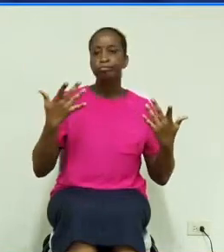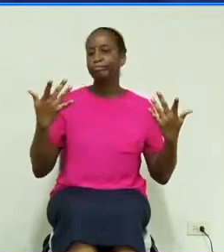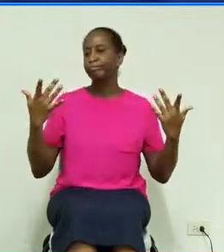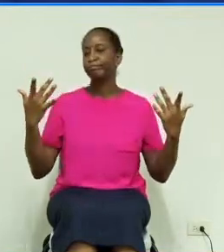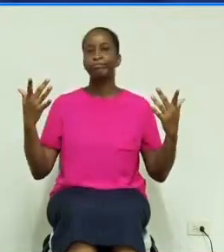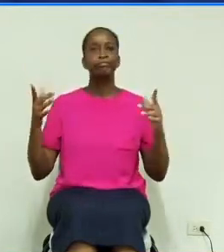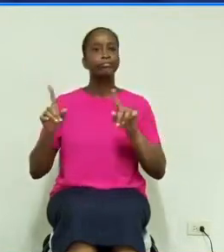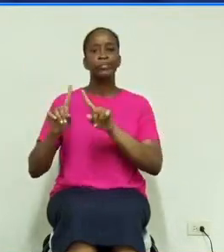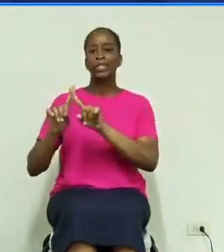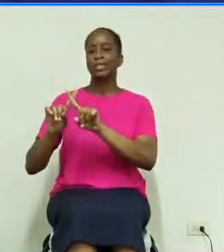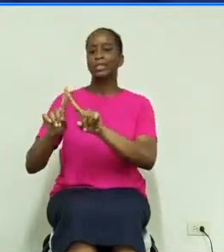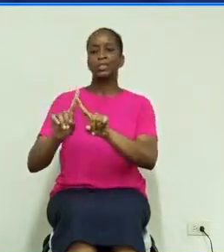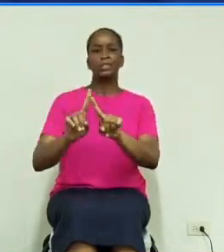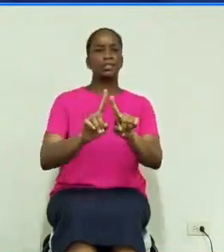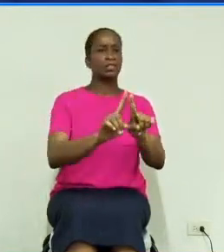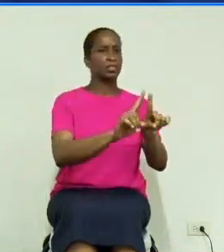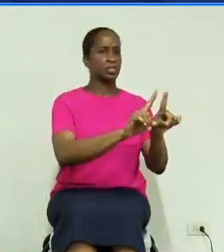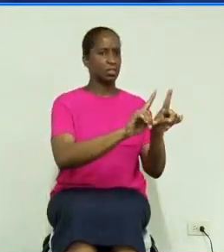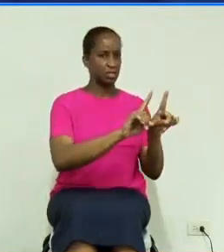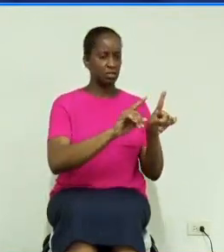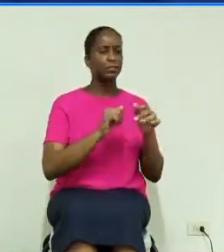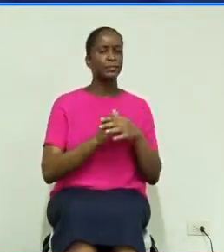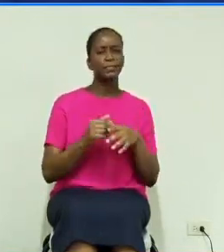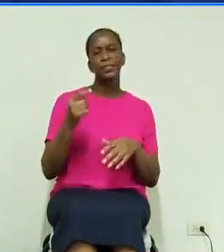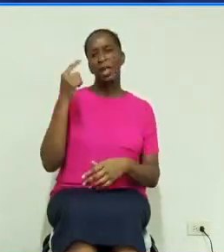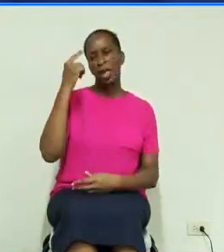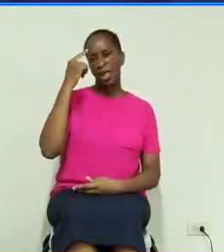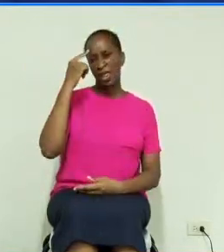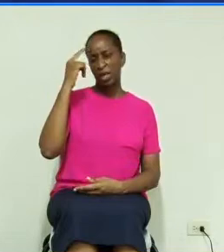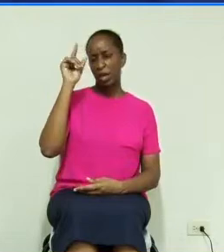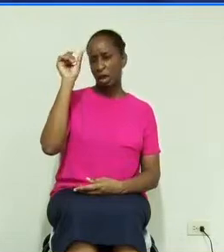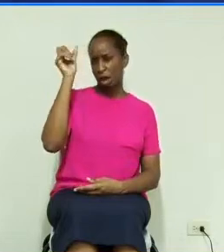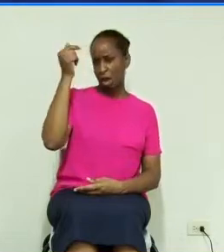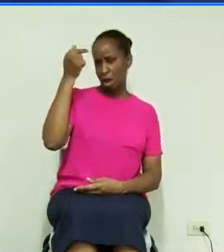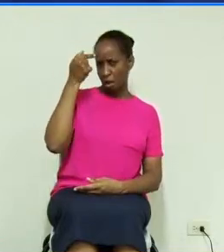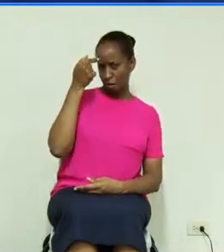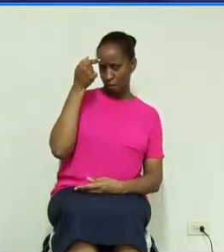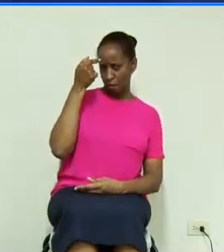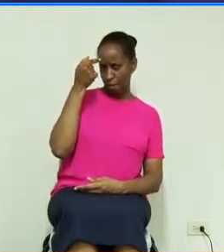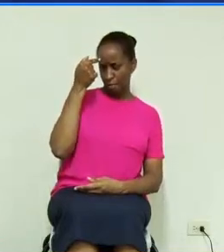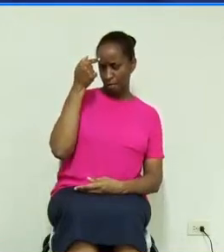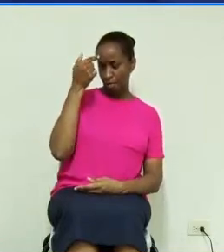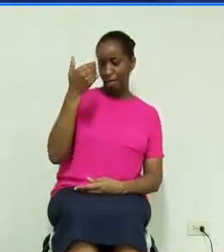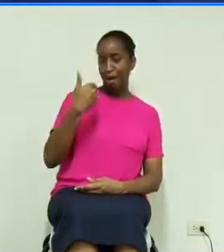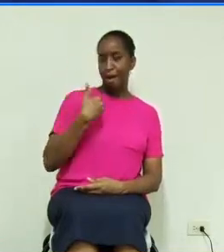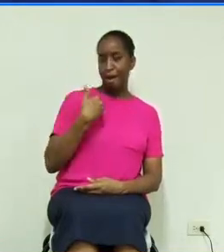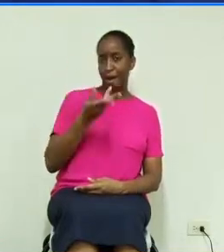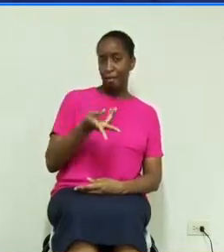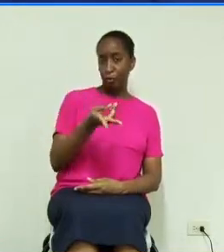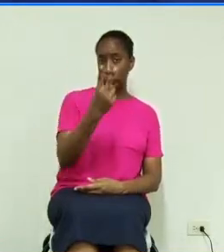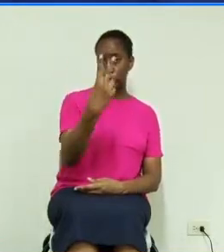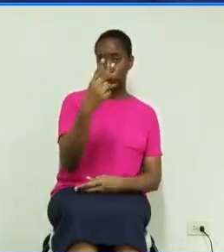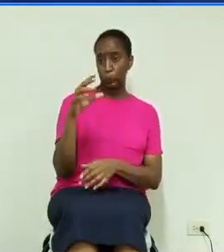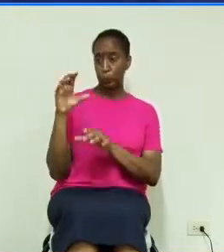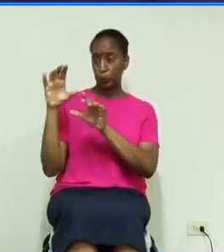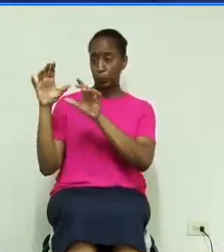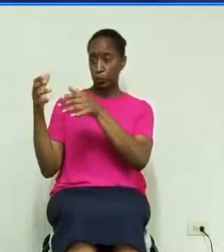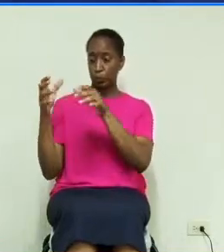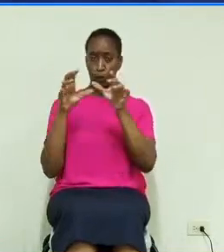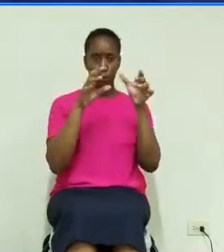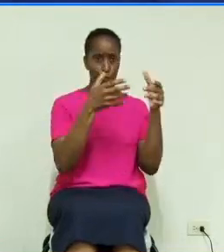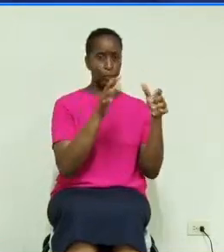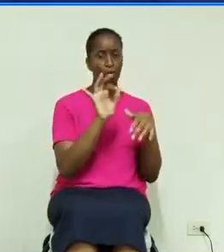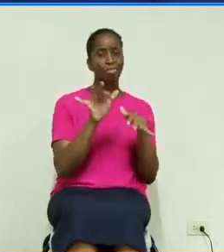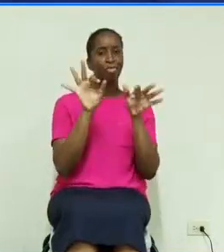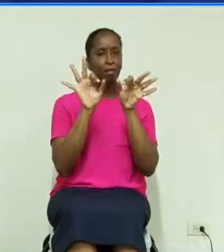Parliament is necessary because it ensures a more nuanced representation of society. Now, I'm